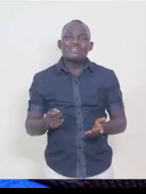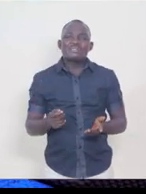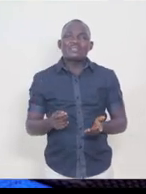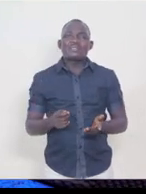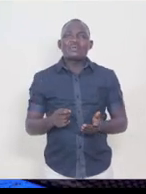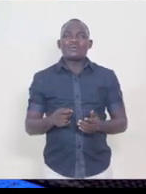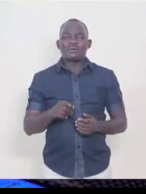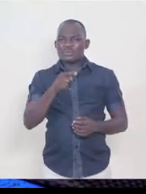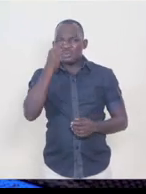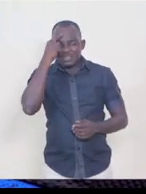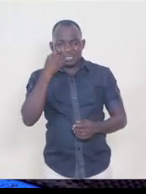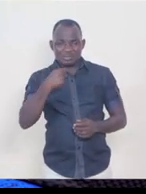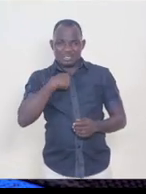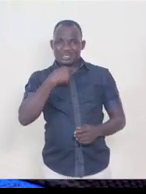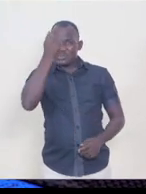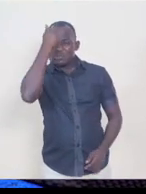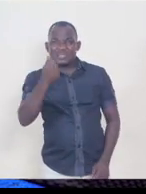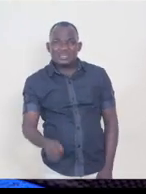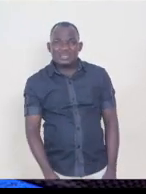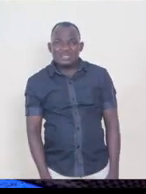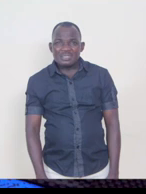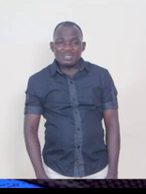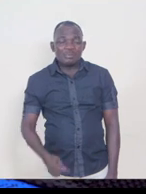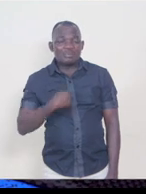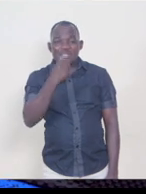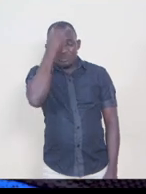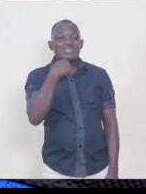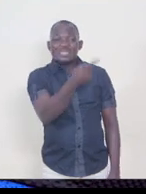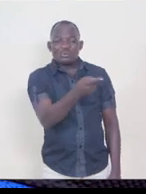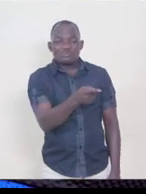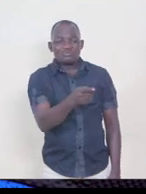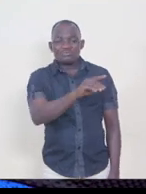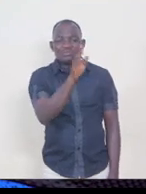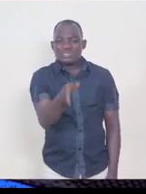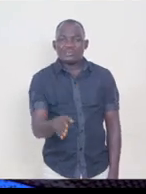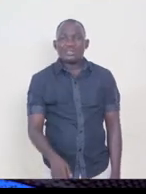Do you really think I'll be stupid enough to tell you that?